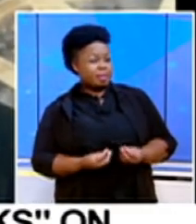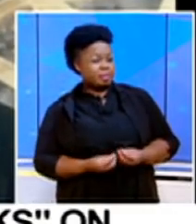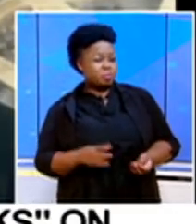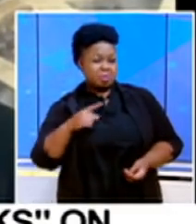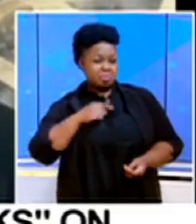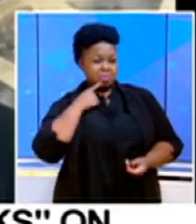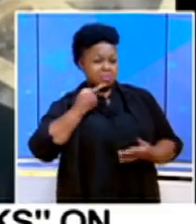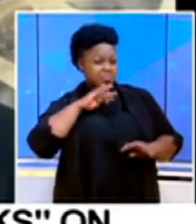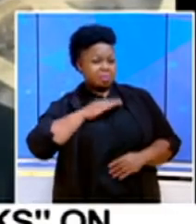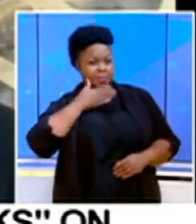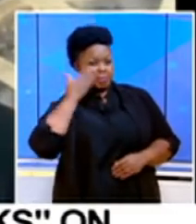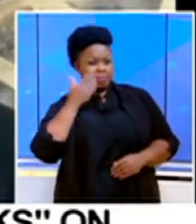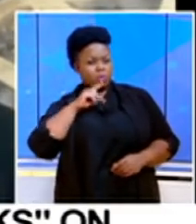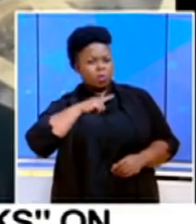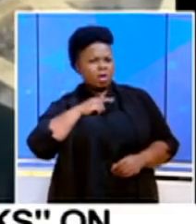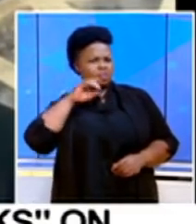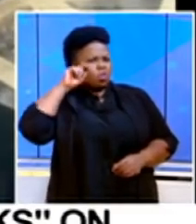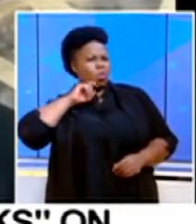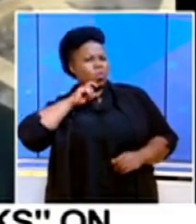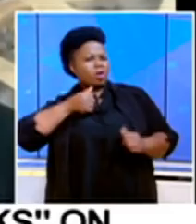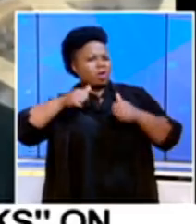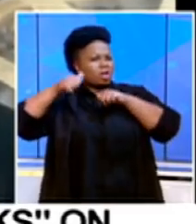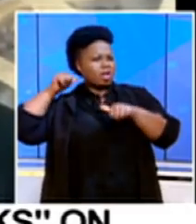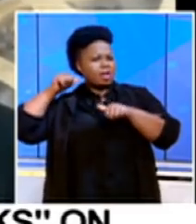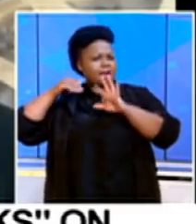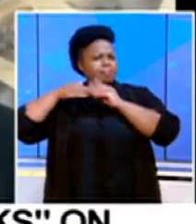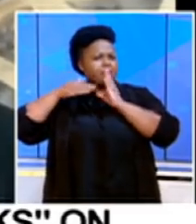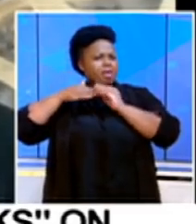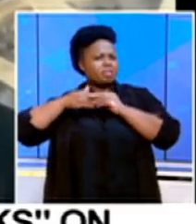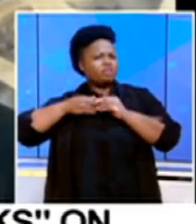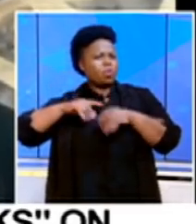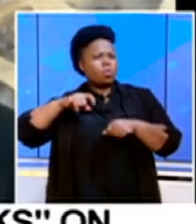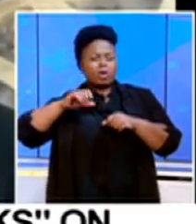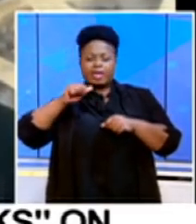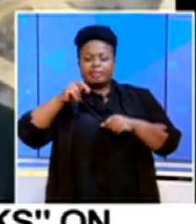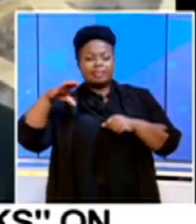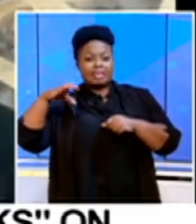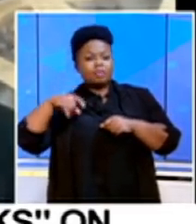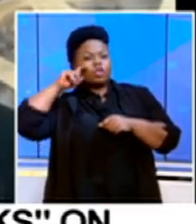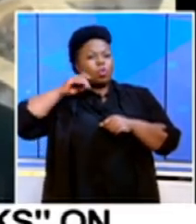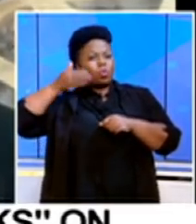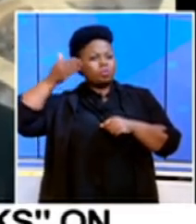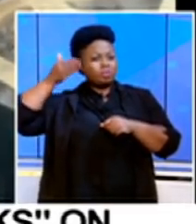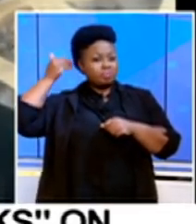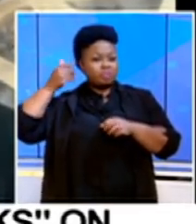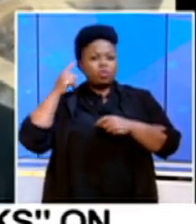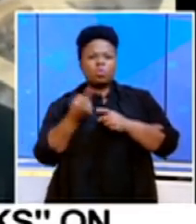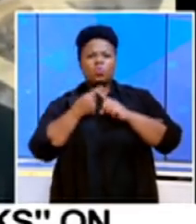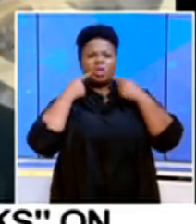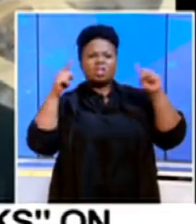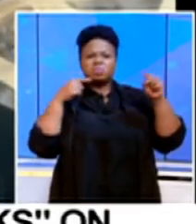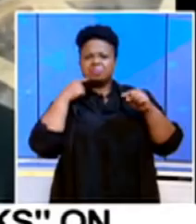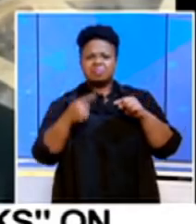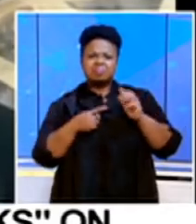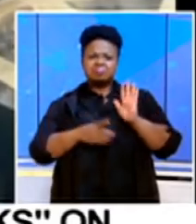expressed dissatisfaction with the issue of party veterans who have publicly pronounced against the developments